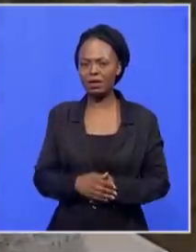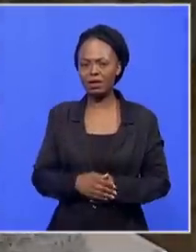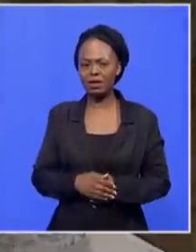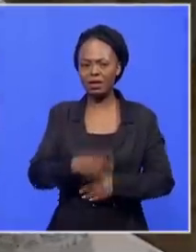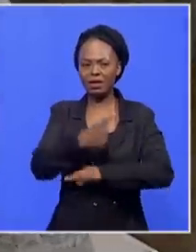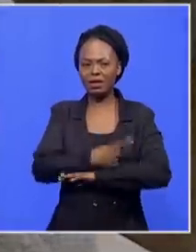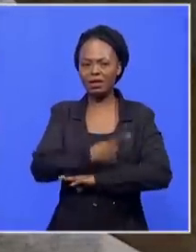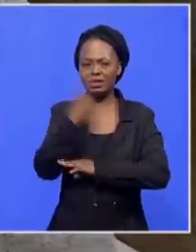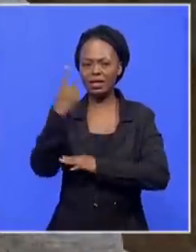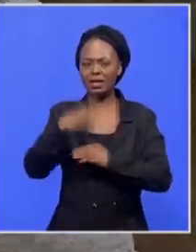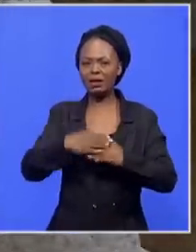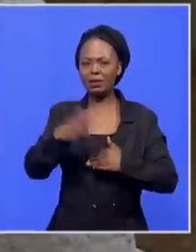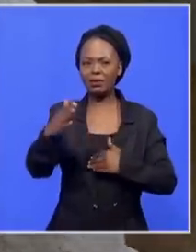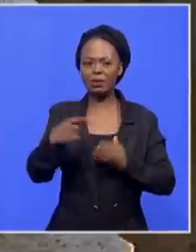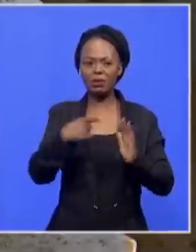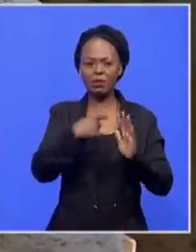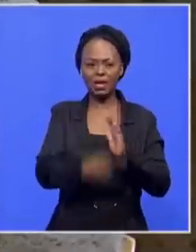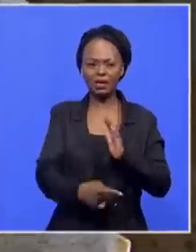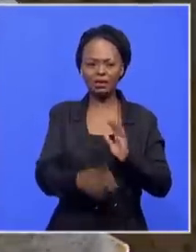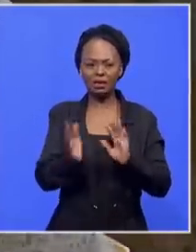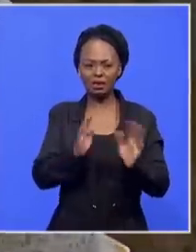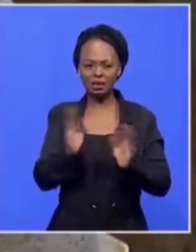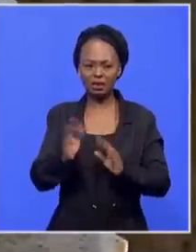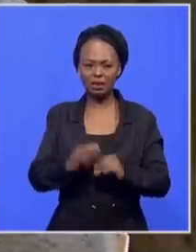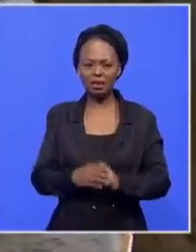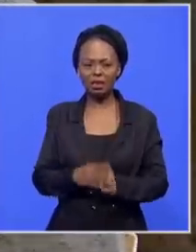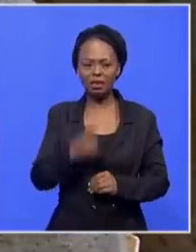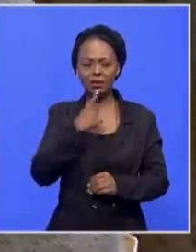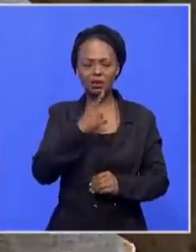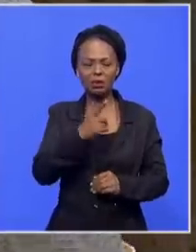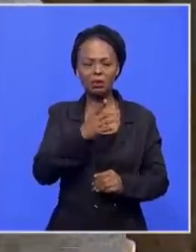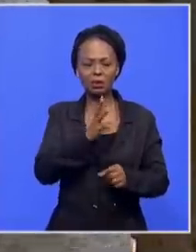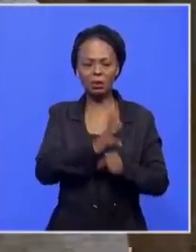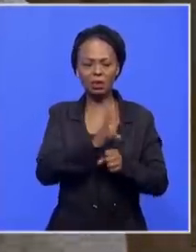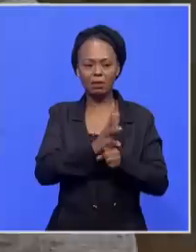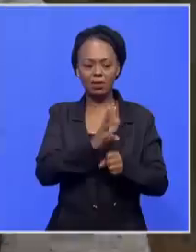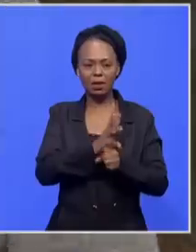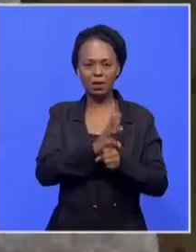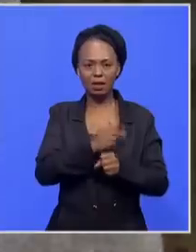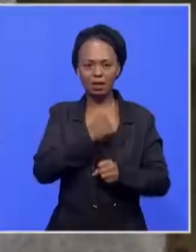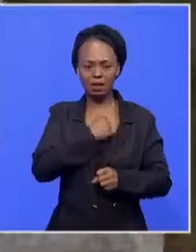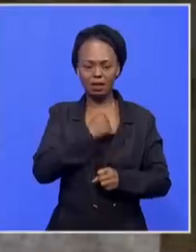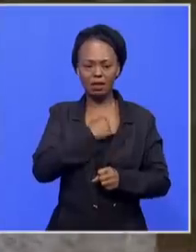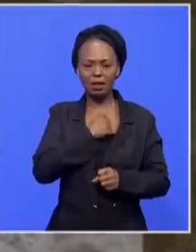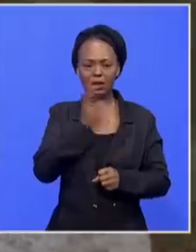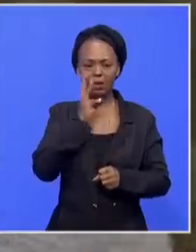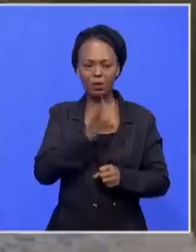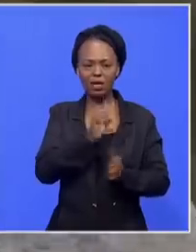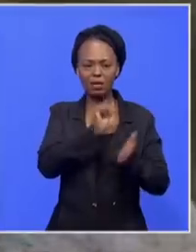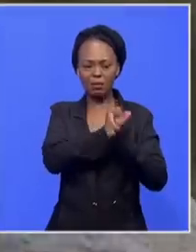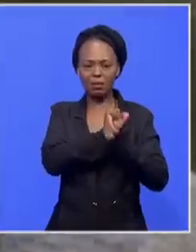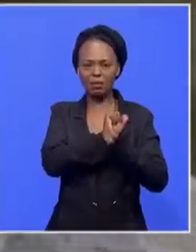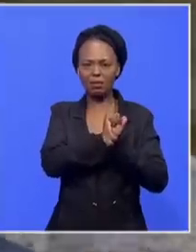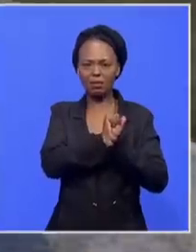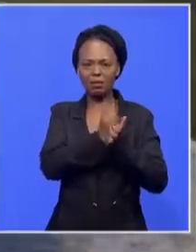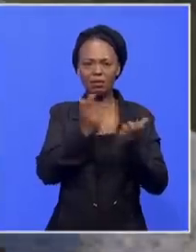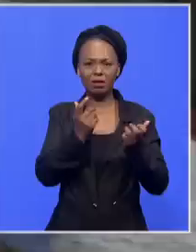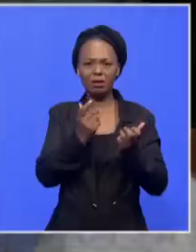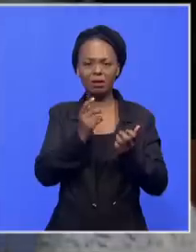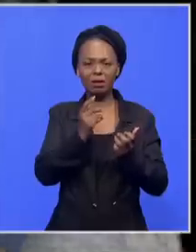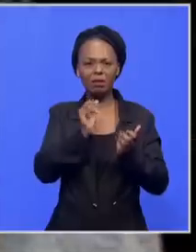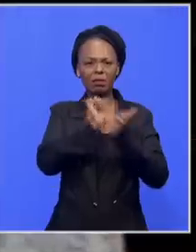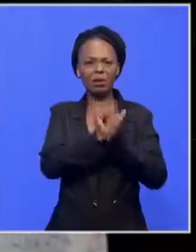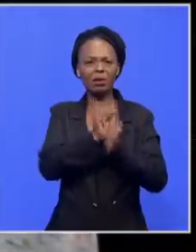of days, weeks? They told my mother that they're gonna arrest her, right? For what? They don't